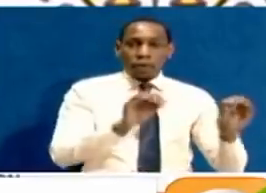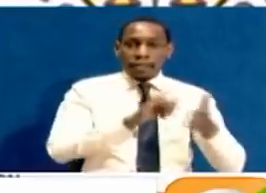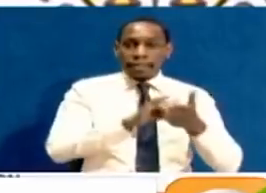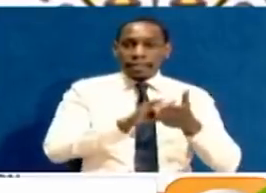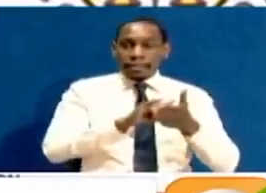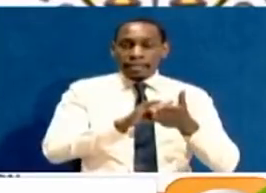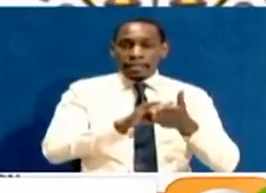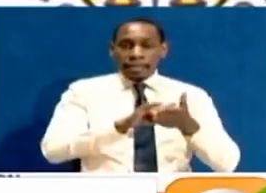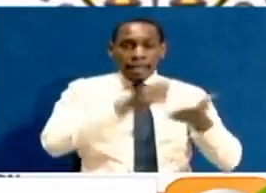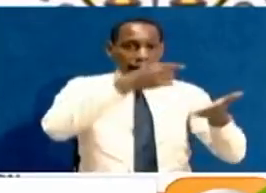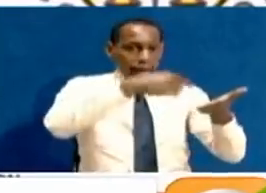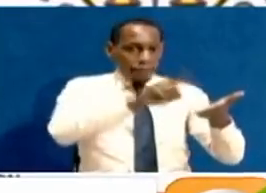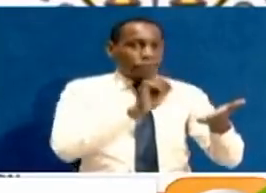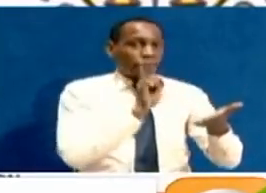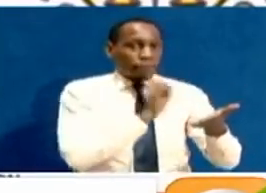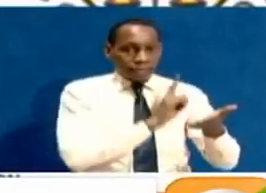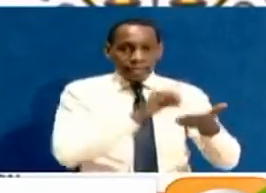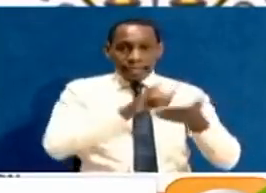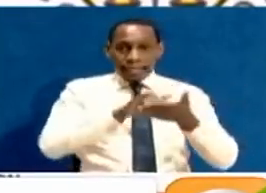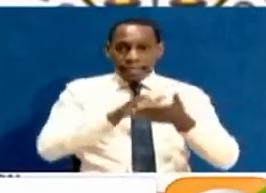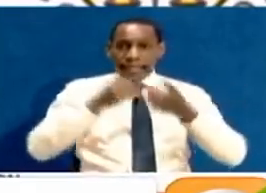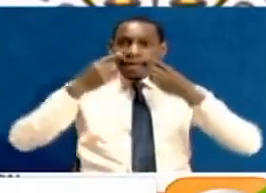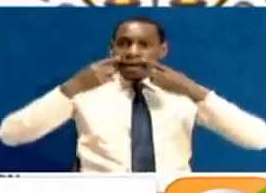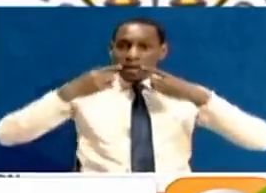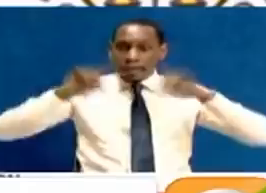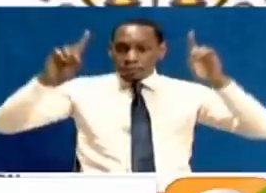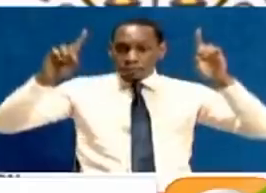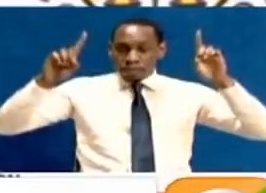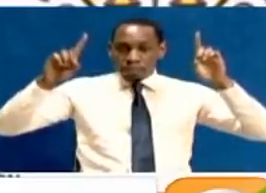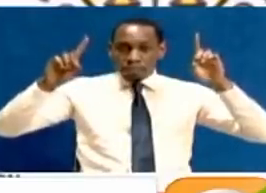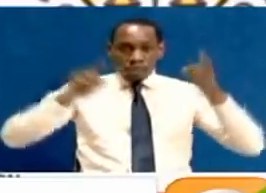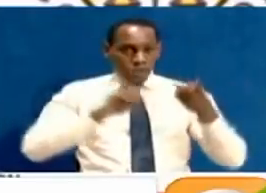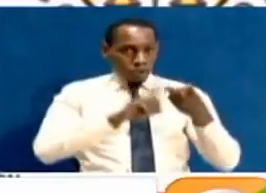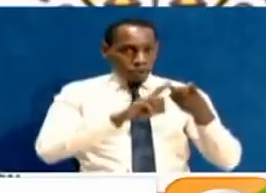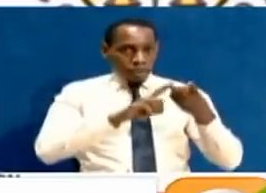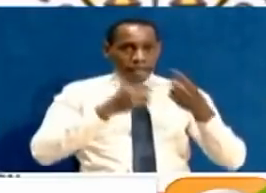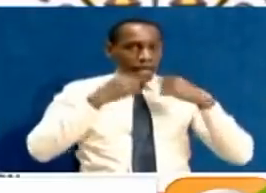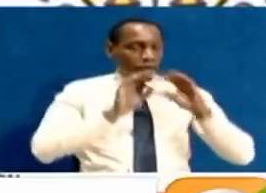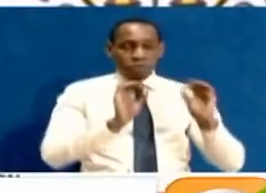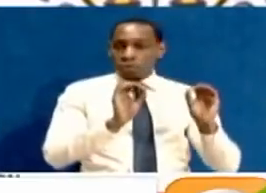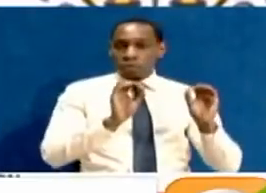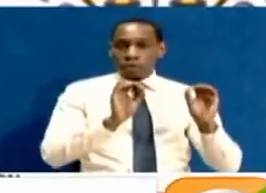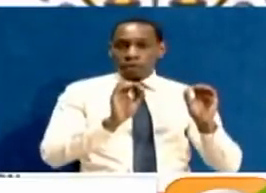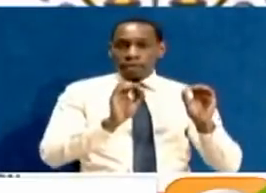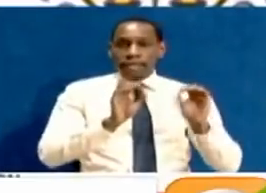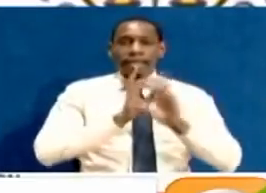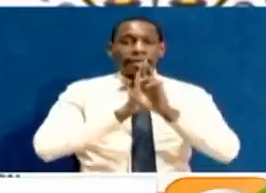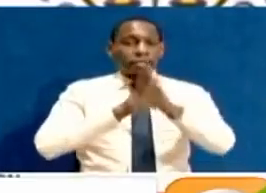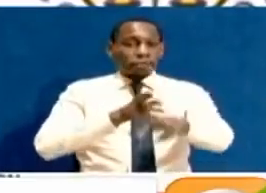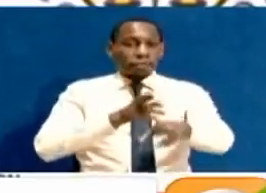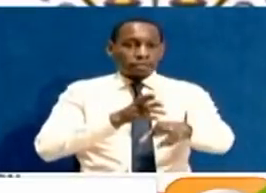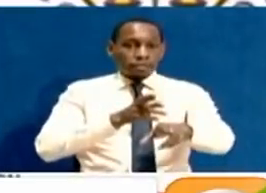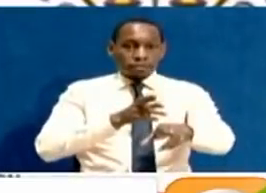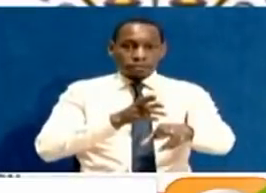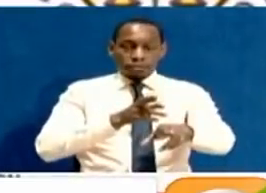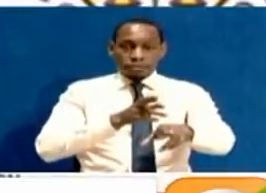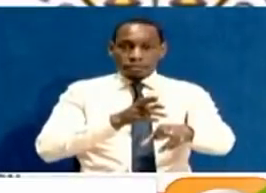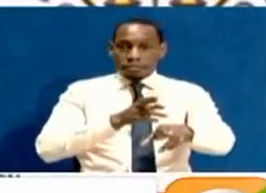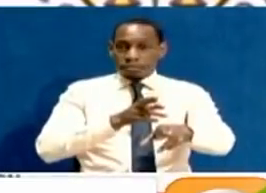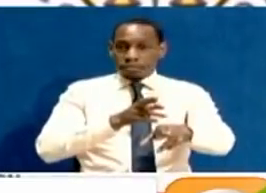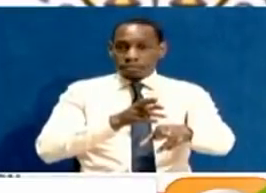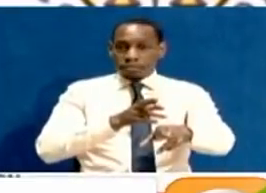is authorized to declare or to announce the outcome of